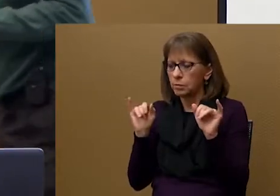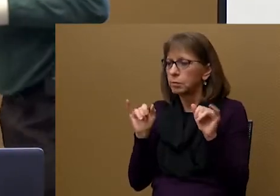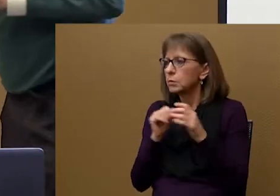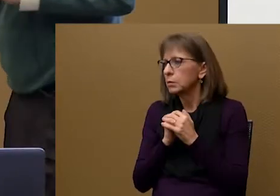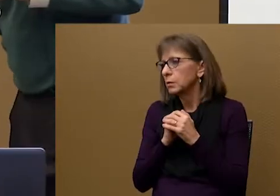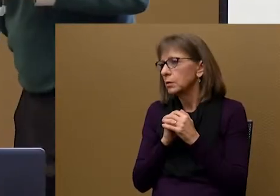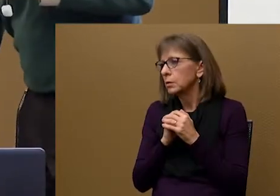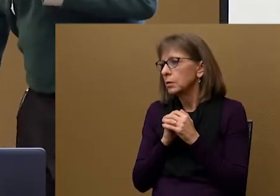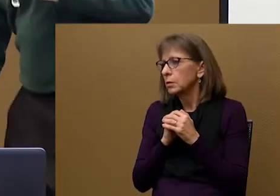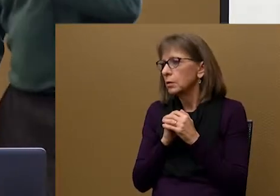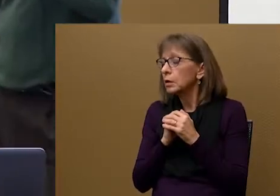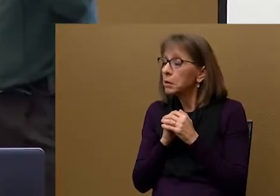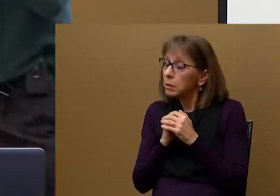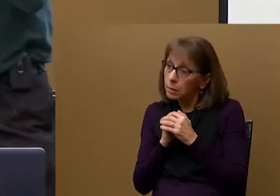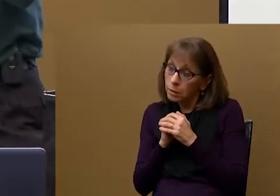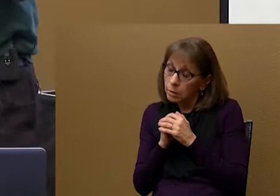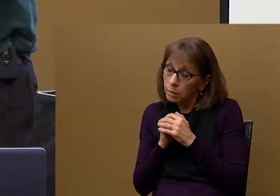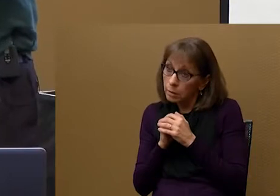observation is